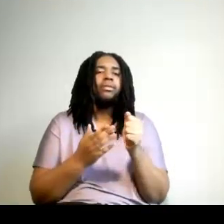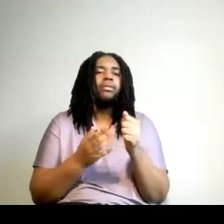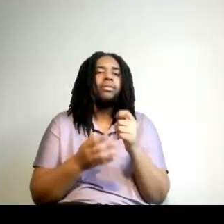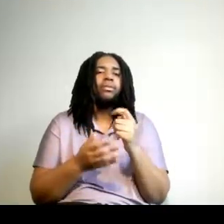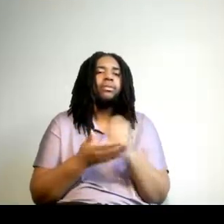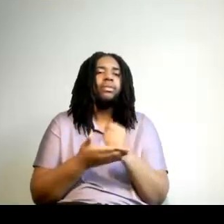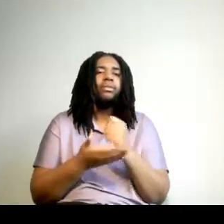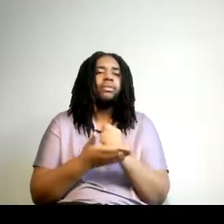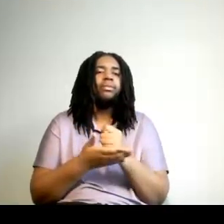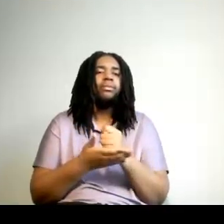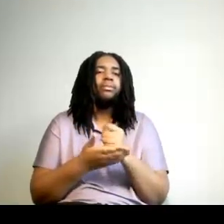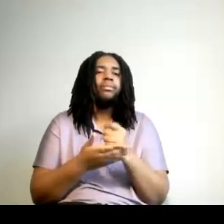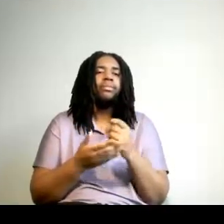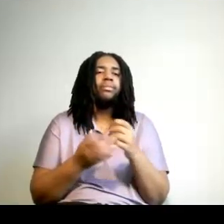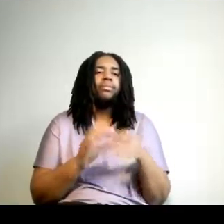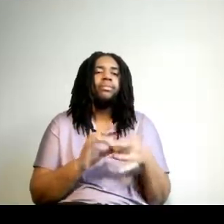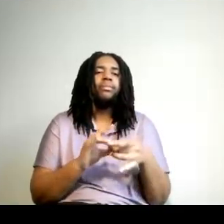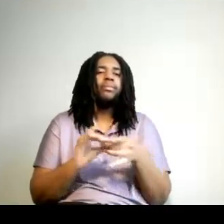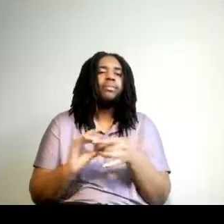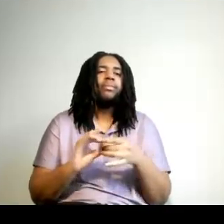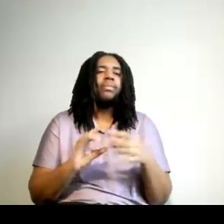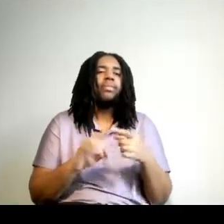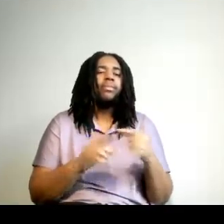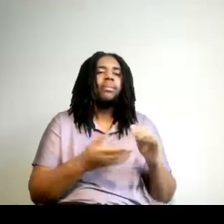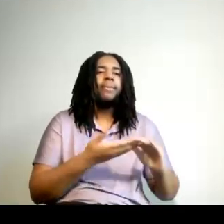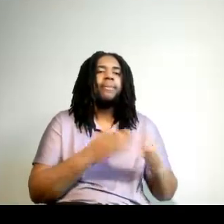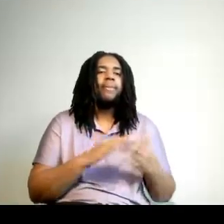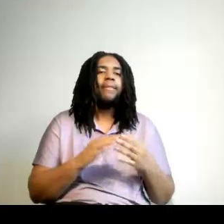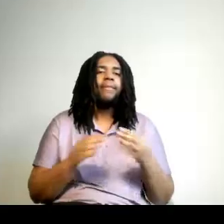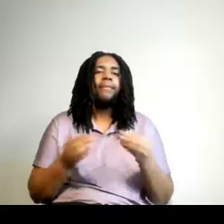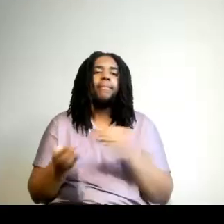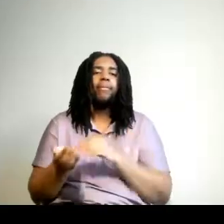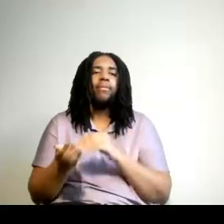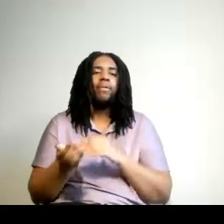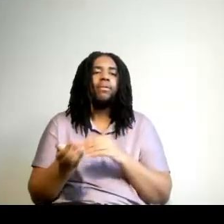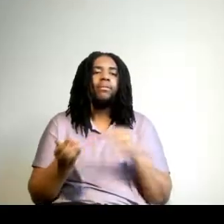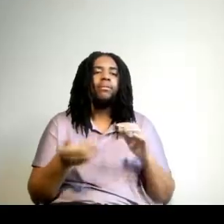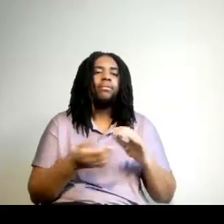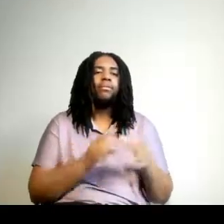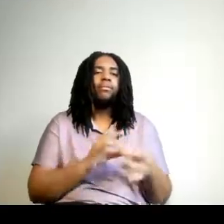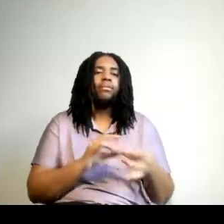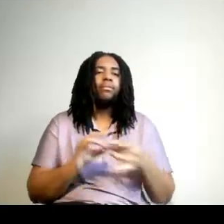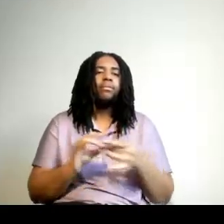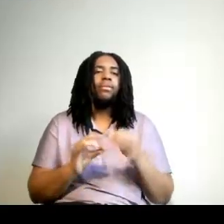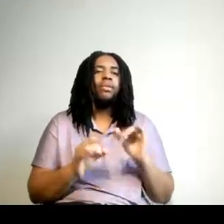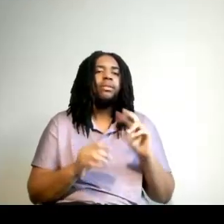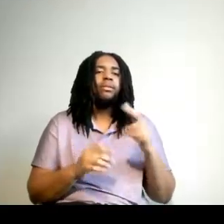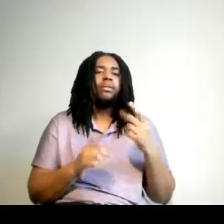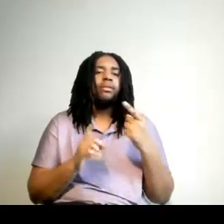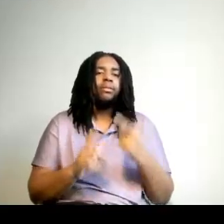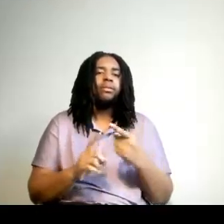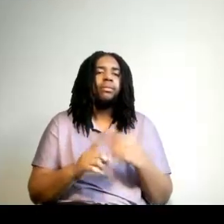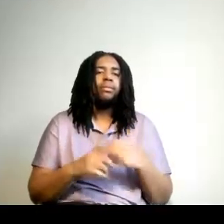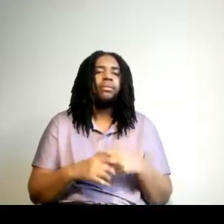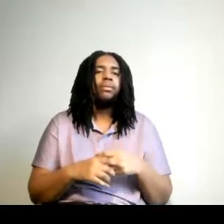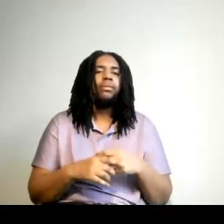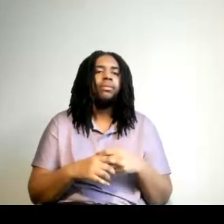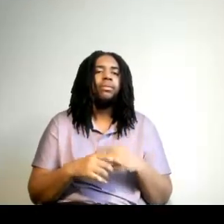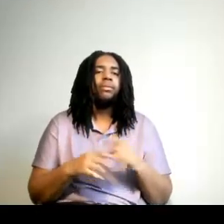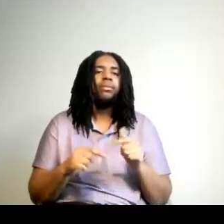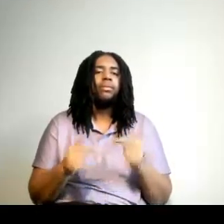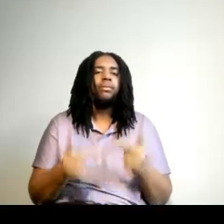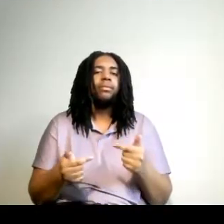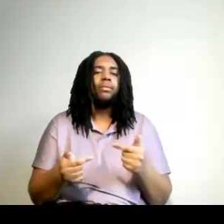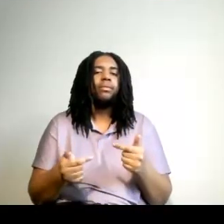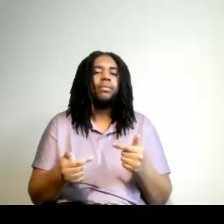providers? So that's our second goal. And we'll pass it over to Melinda and Toby,